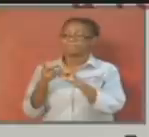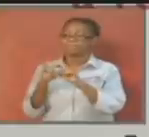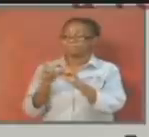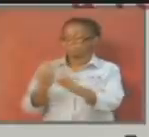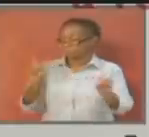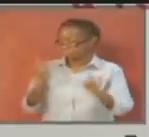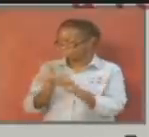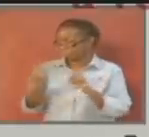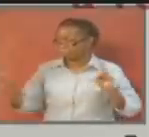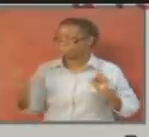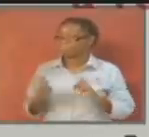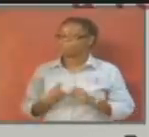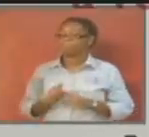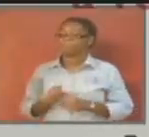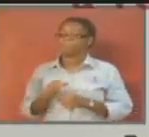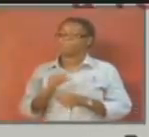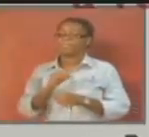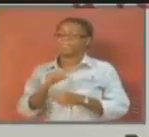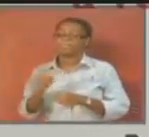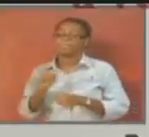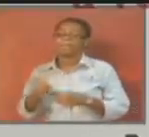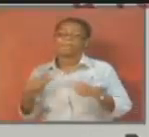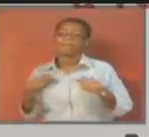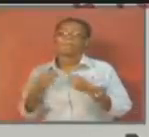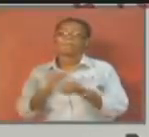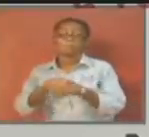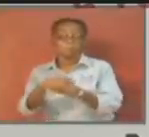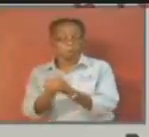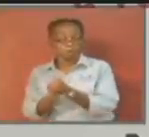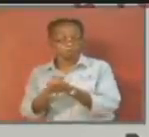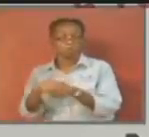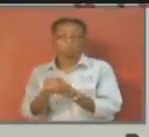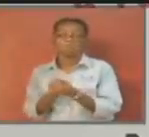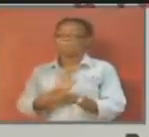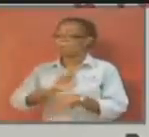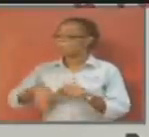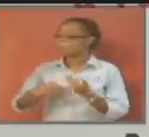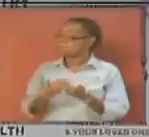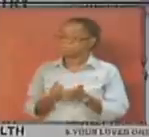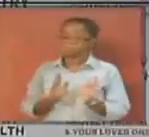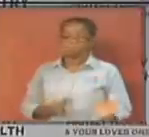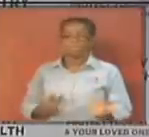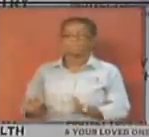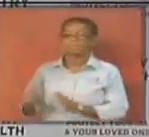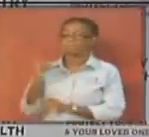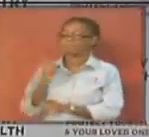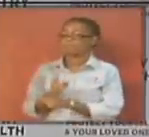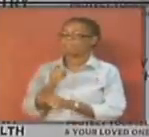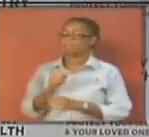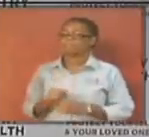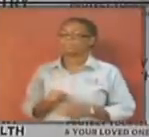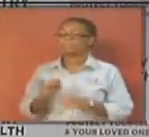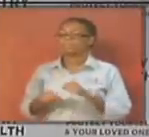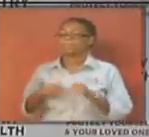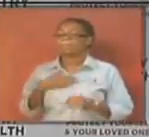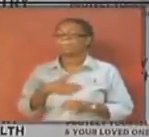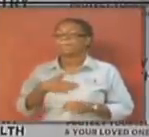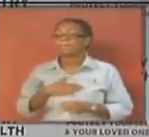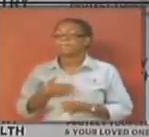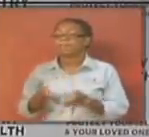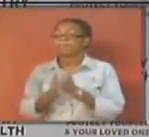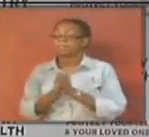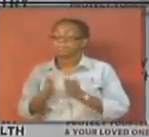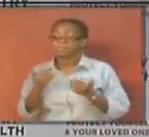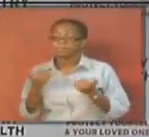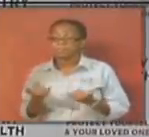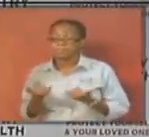the healthcare providers at the site. But Mr. Soyafat, I'll ask you just to go into a little more detail for the Eastern Regional Health Authority, what he'll be putting